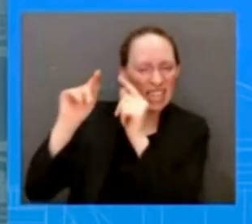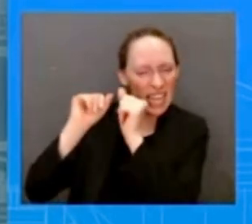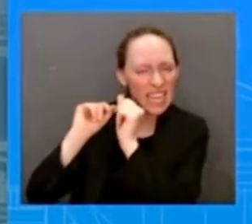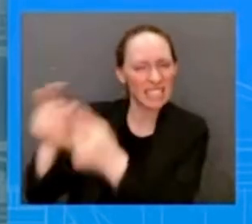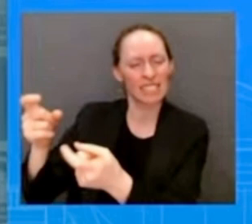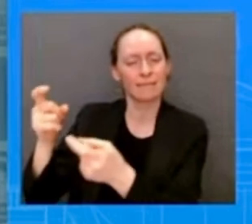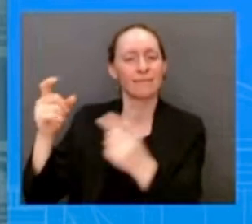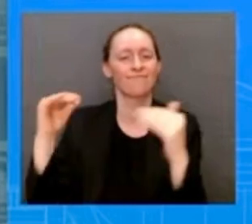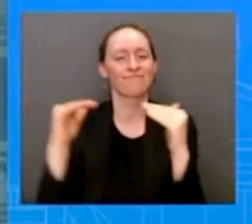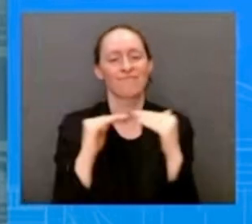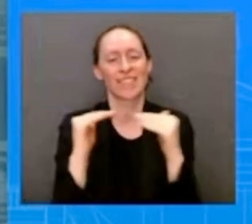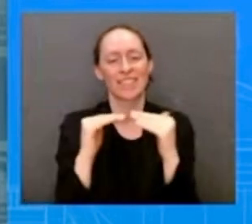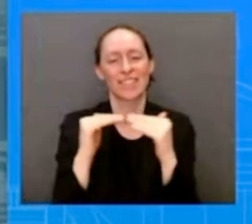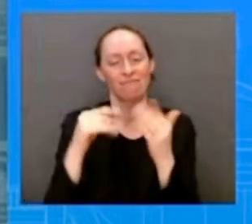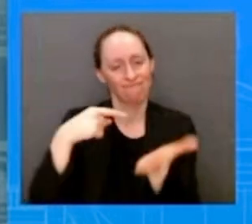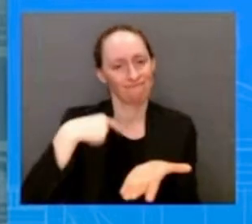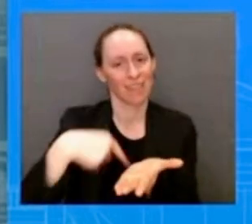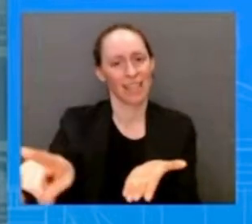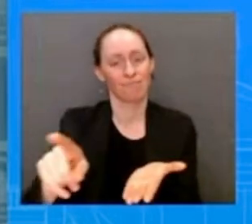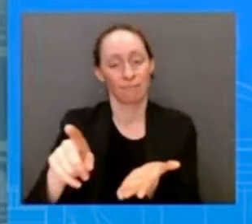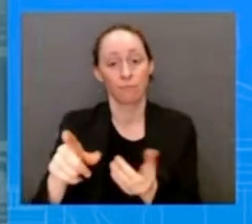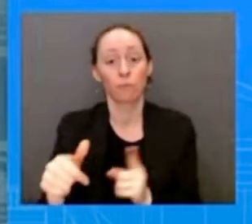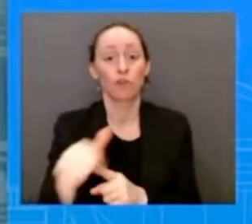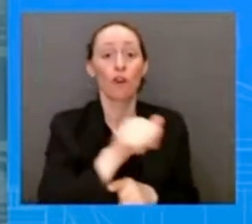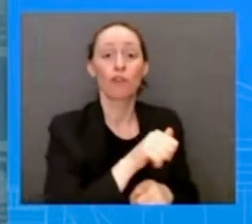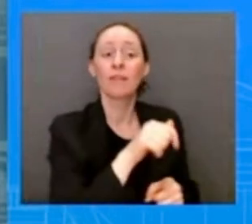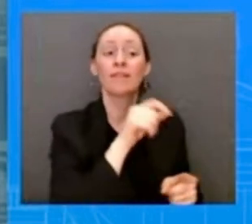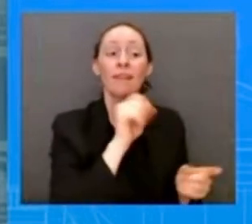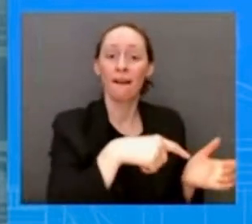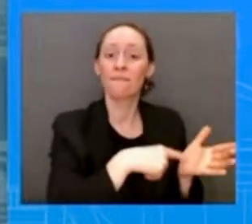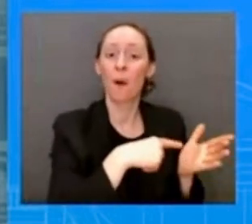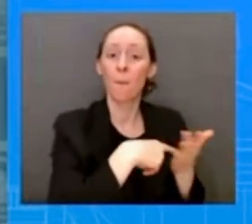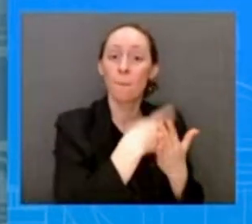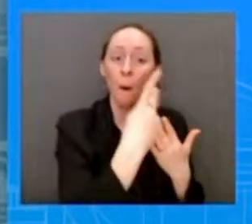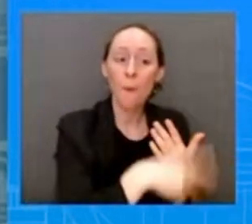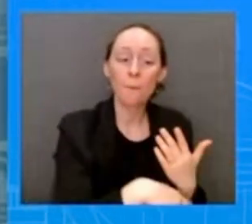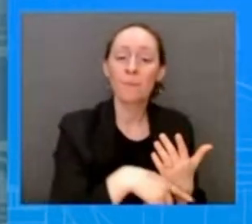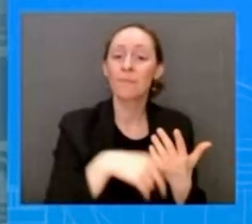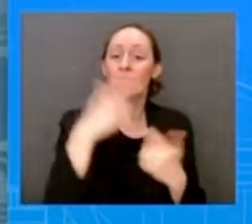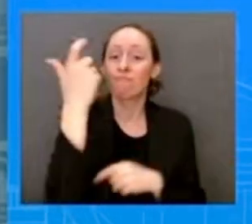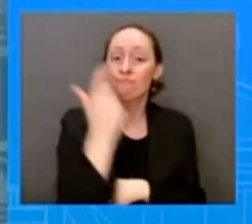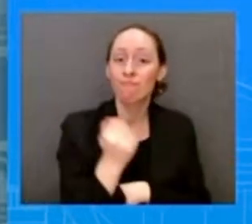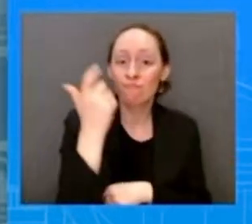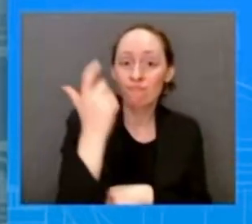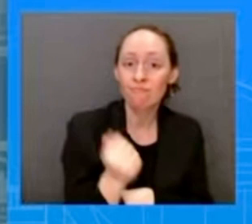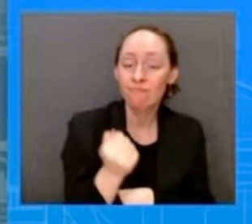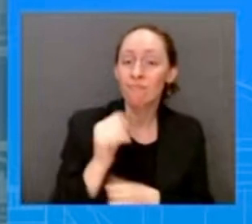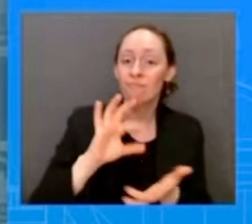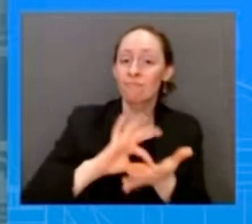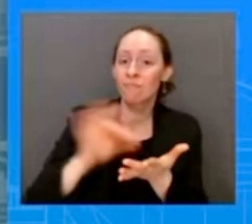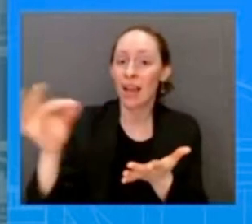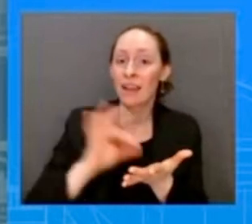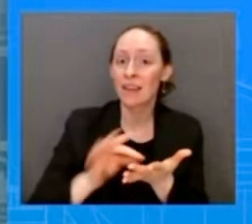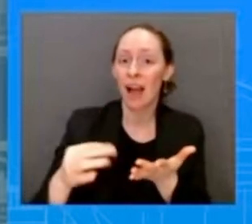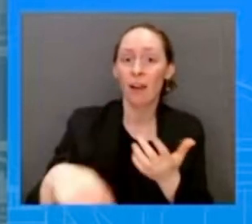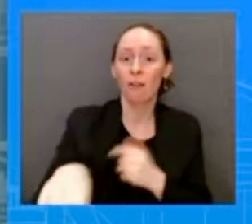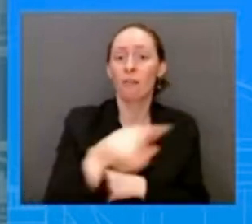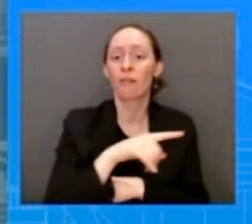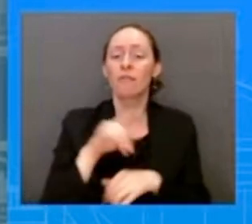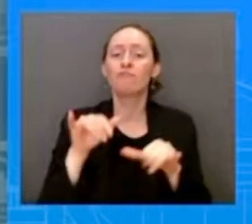Security, think about Medicare, something that Republicans continue to say or have said and have said for years